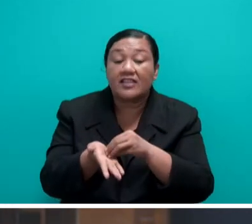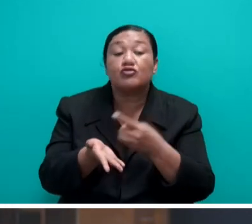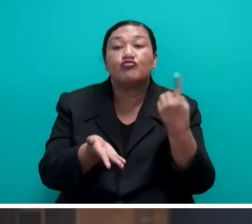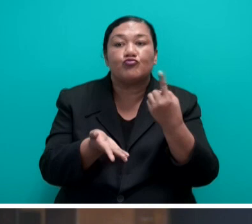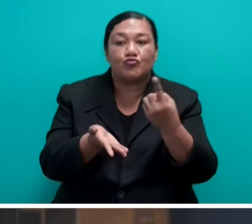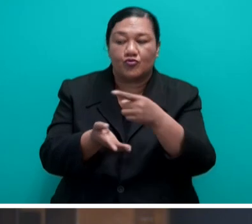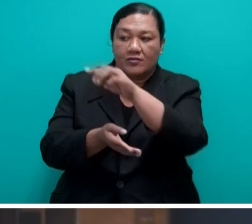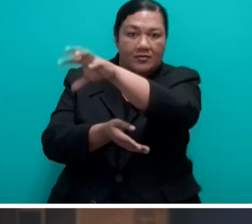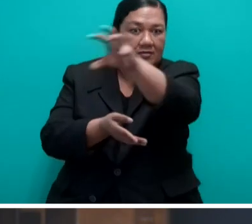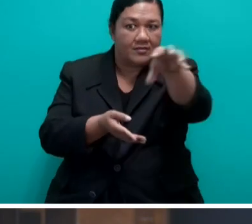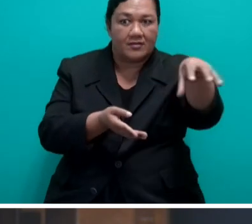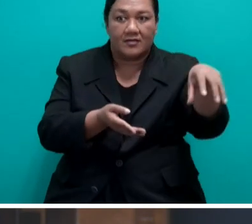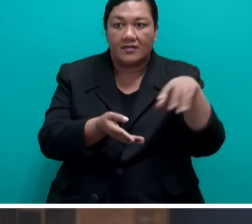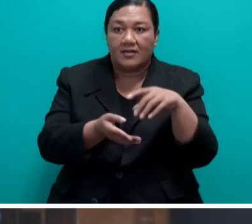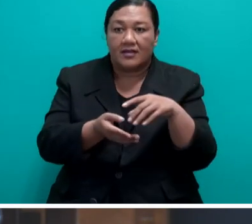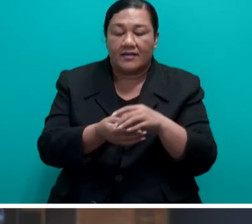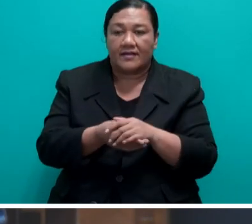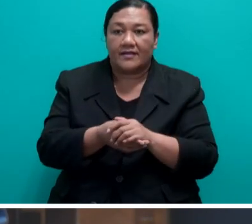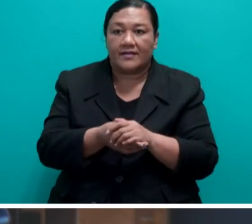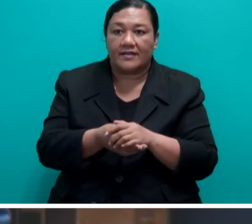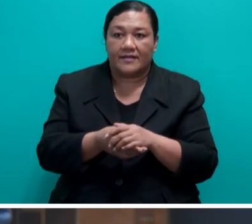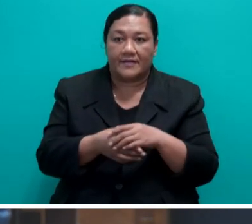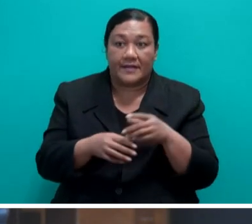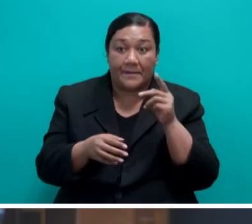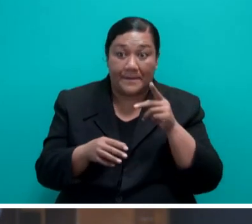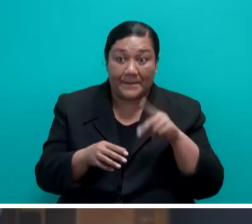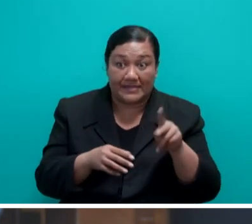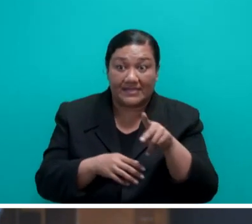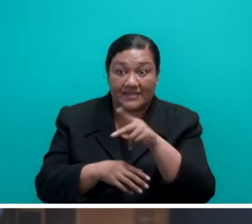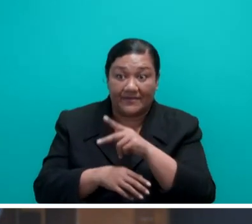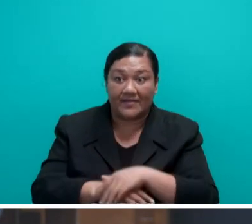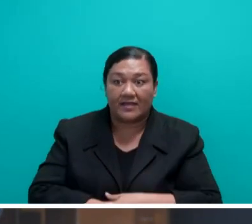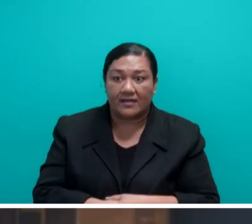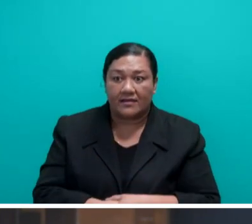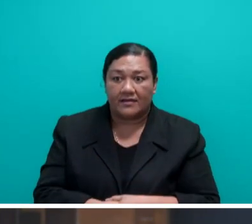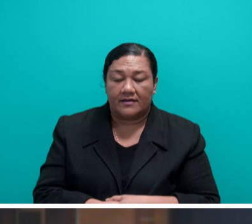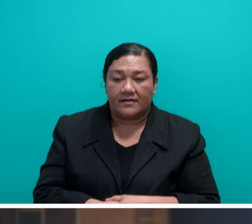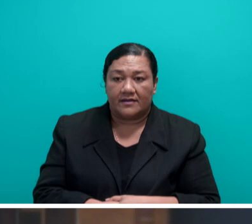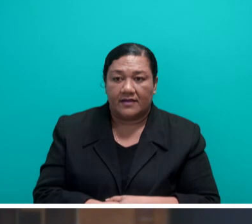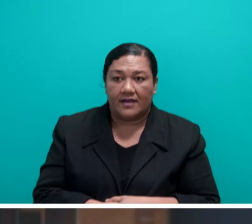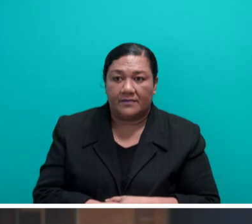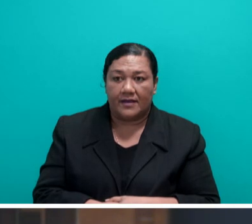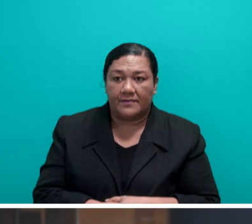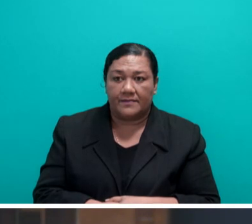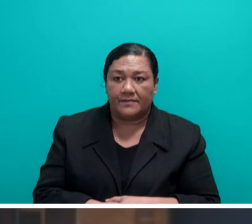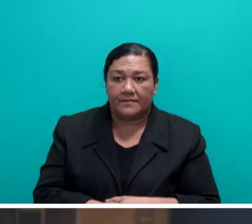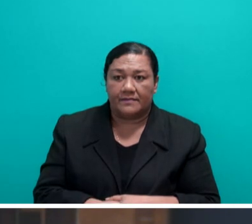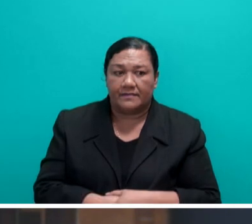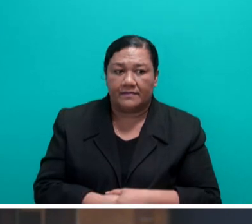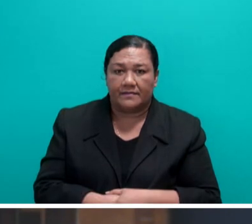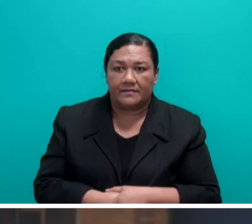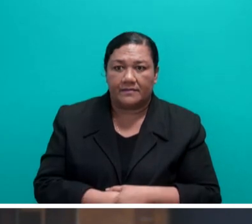fleet. In light of the ongoing geopolitical competitions, the upgrading of our